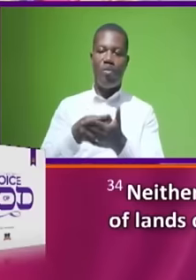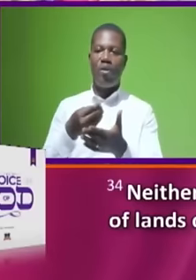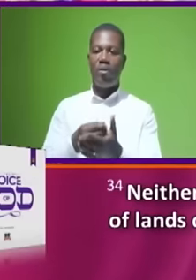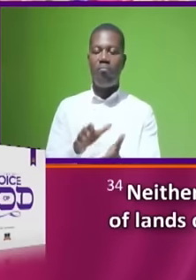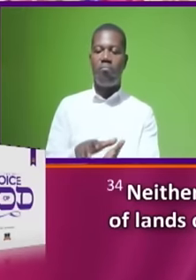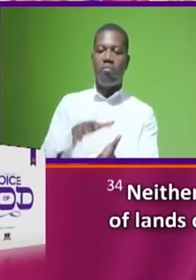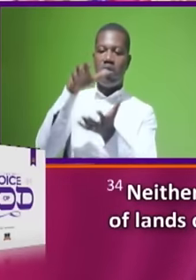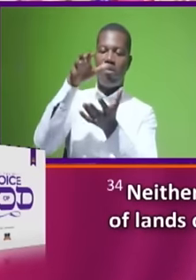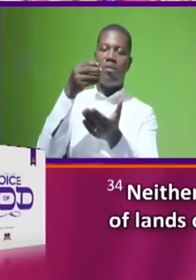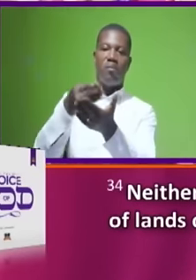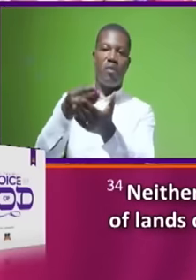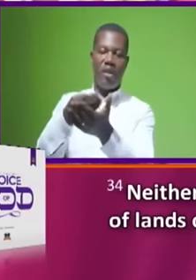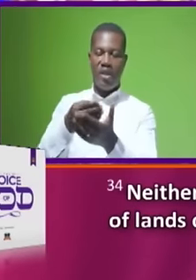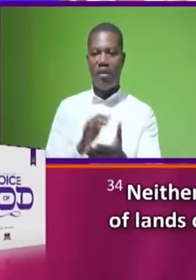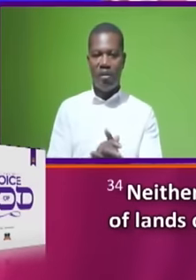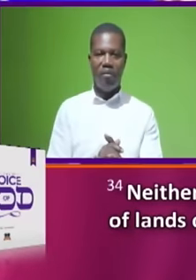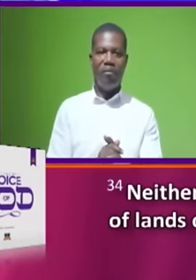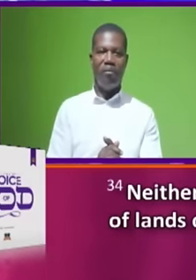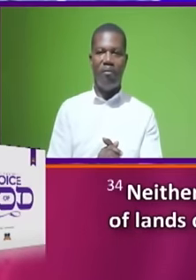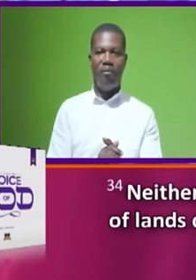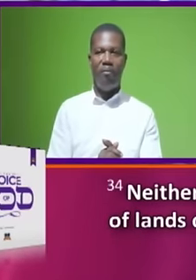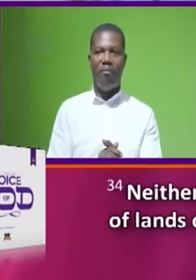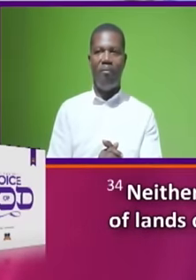Took huge sums of